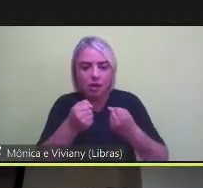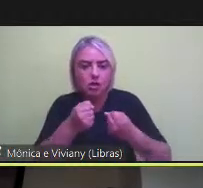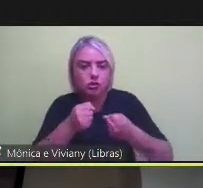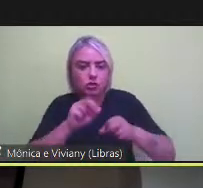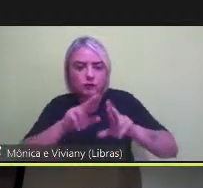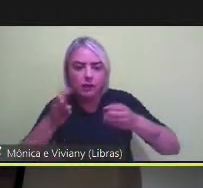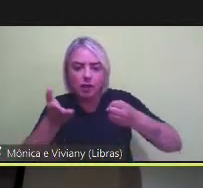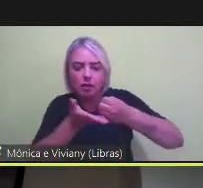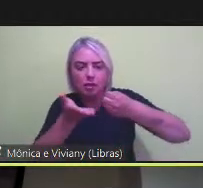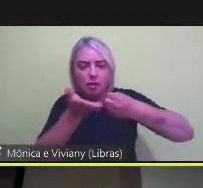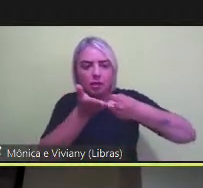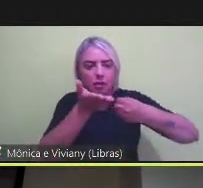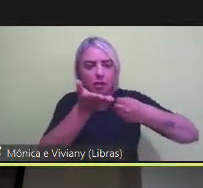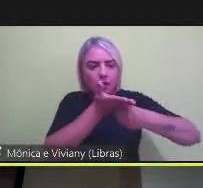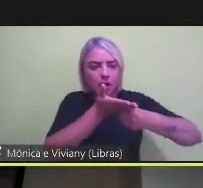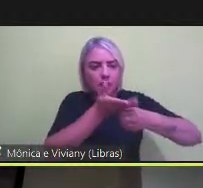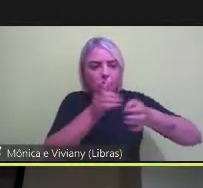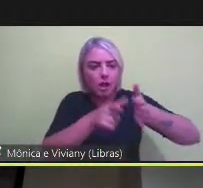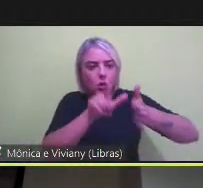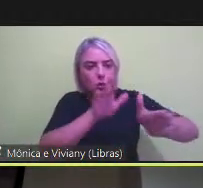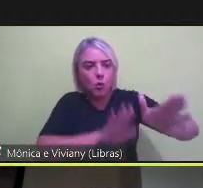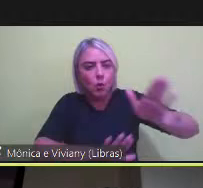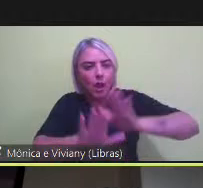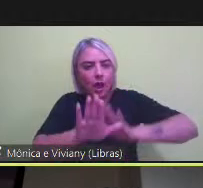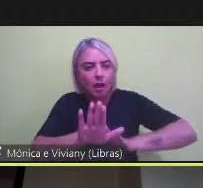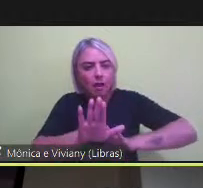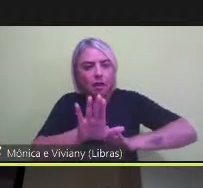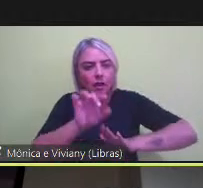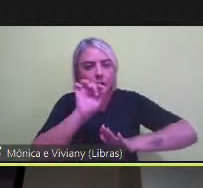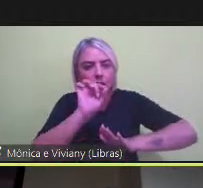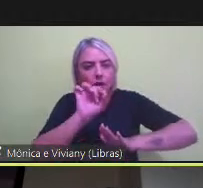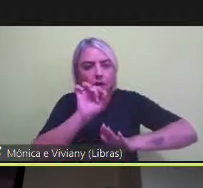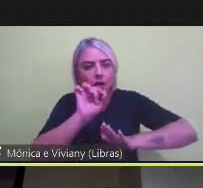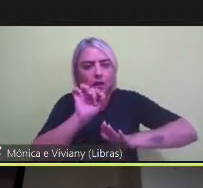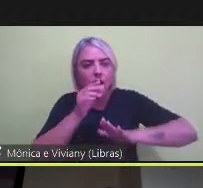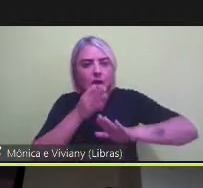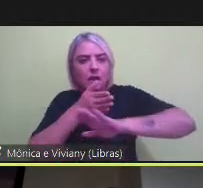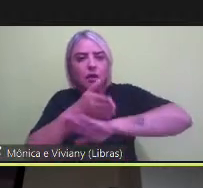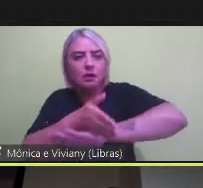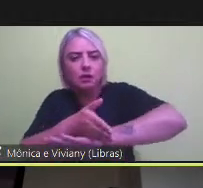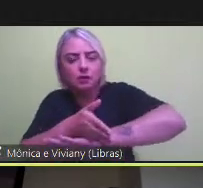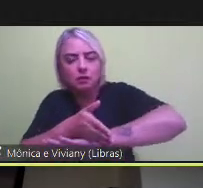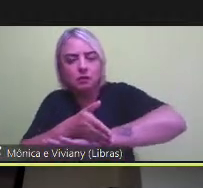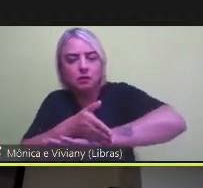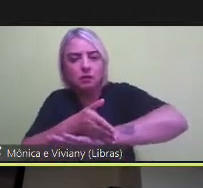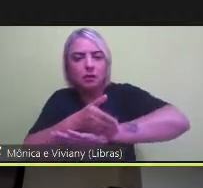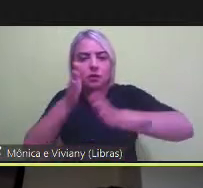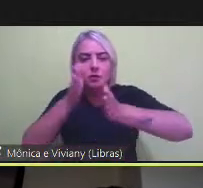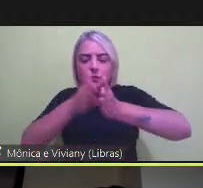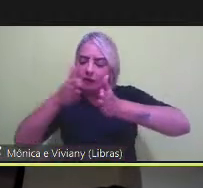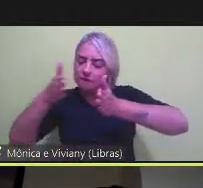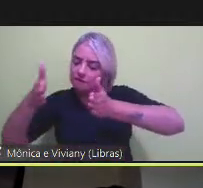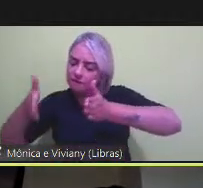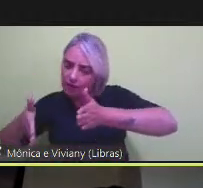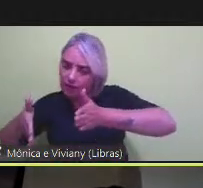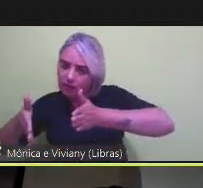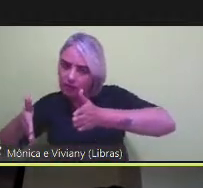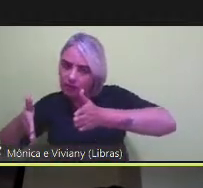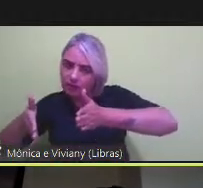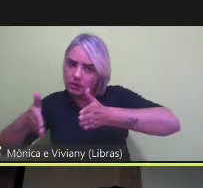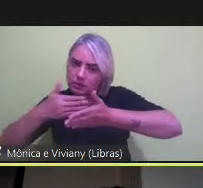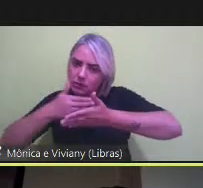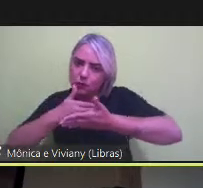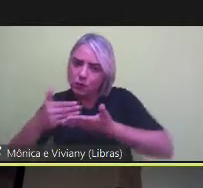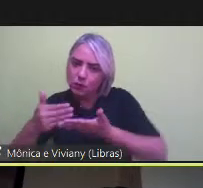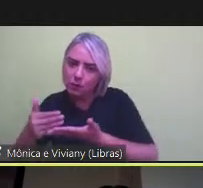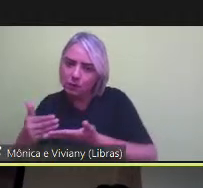different levels of this prevention and intervention in a phase that is